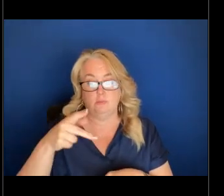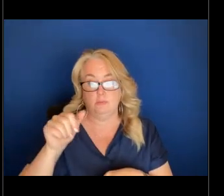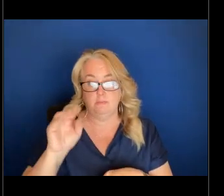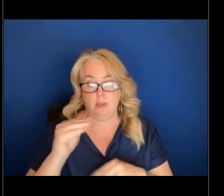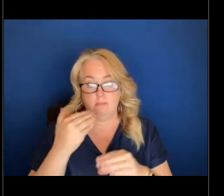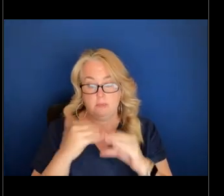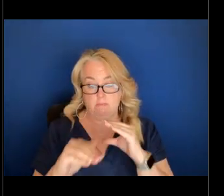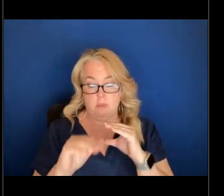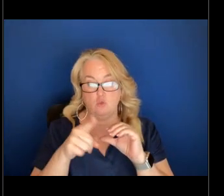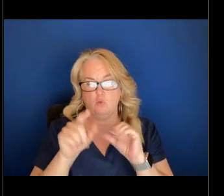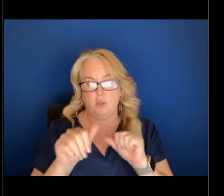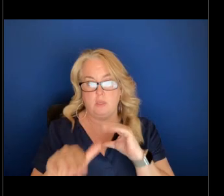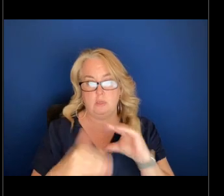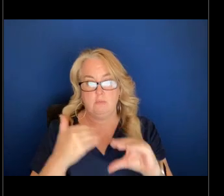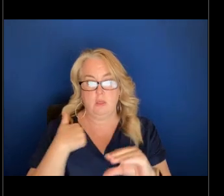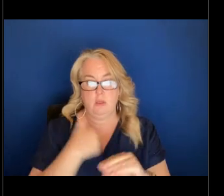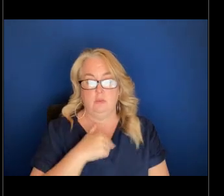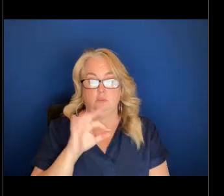email us at